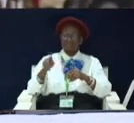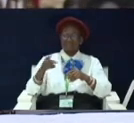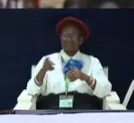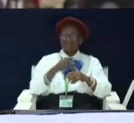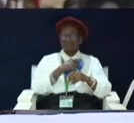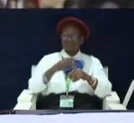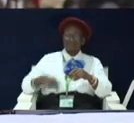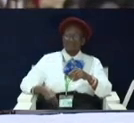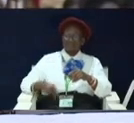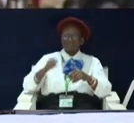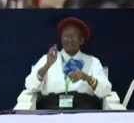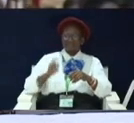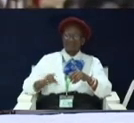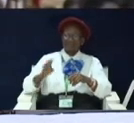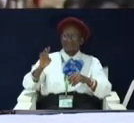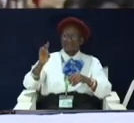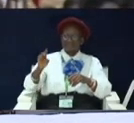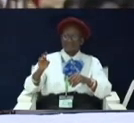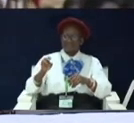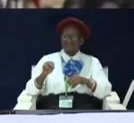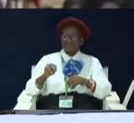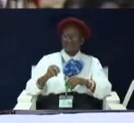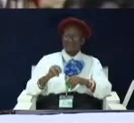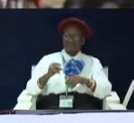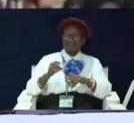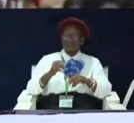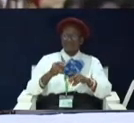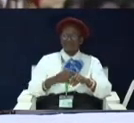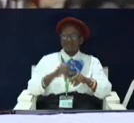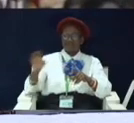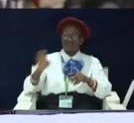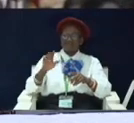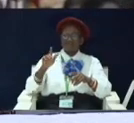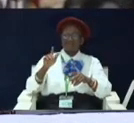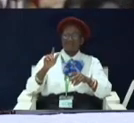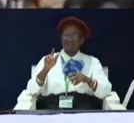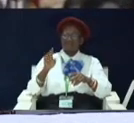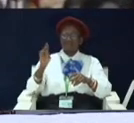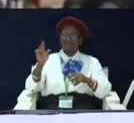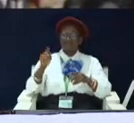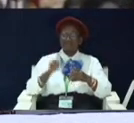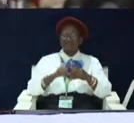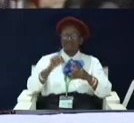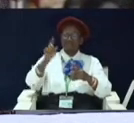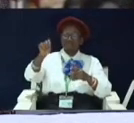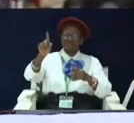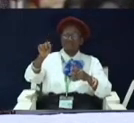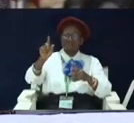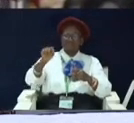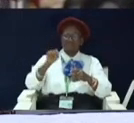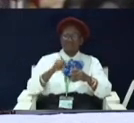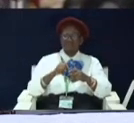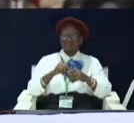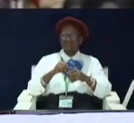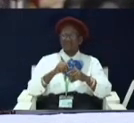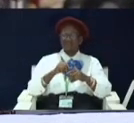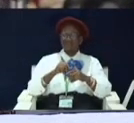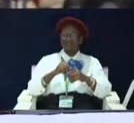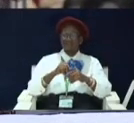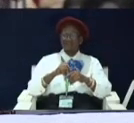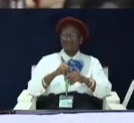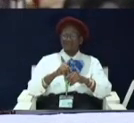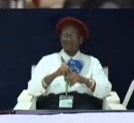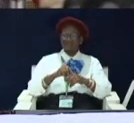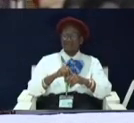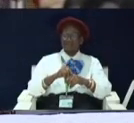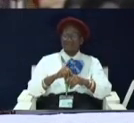7. Noba keji ori keje, from verse 17 to 20. Ese keta dini ogun de ose ogun. 2 Kings